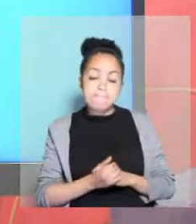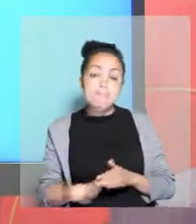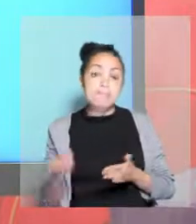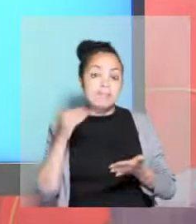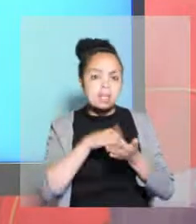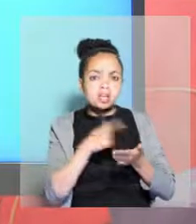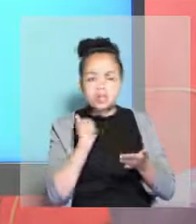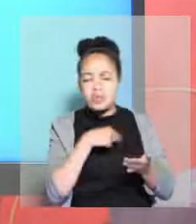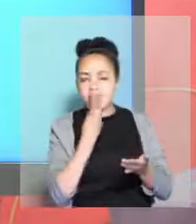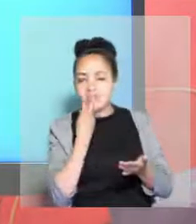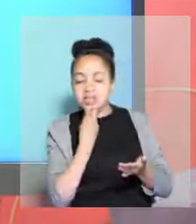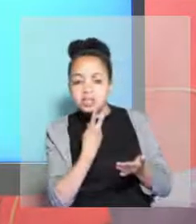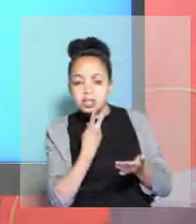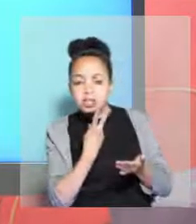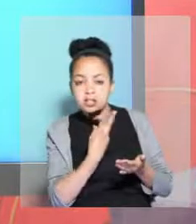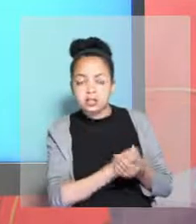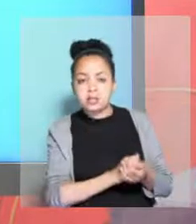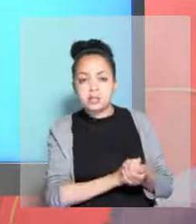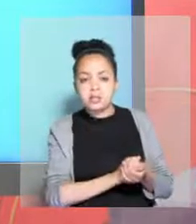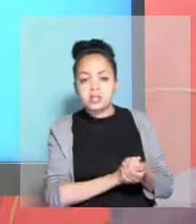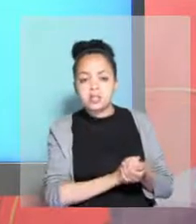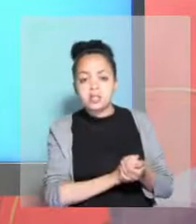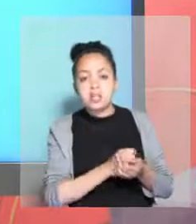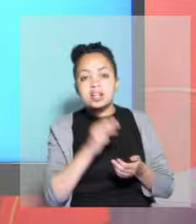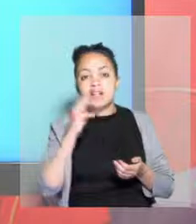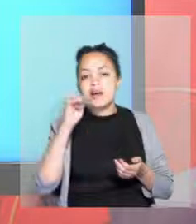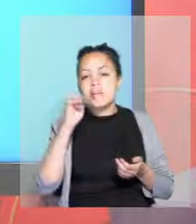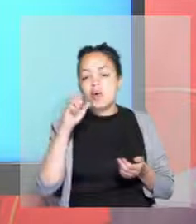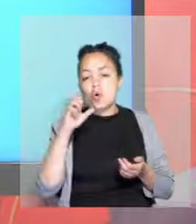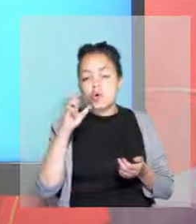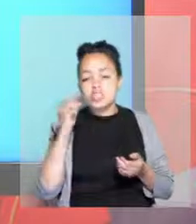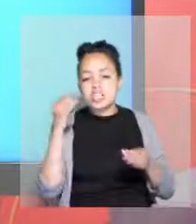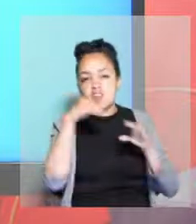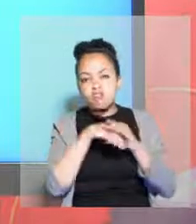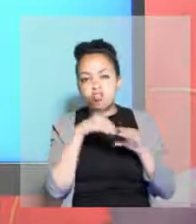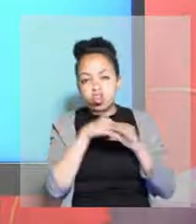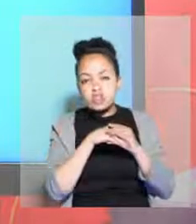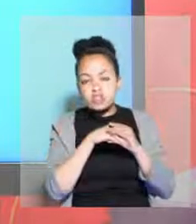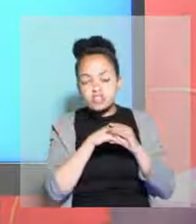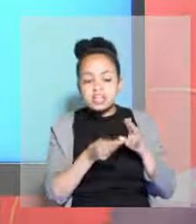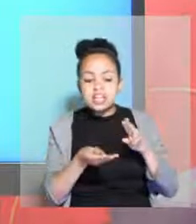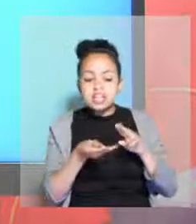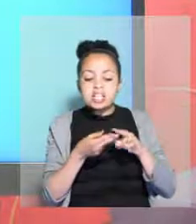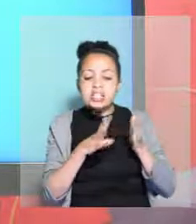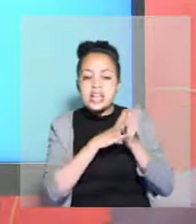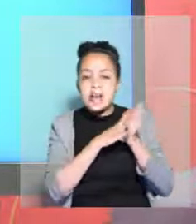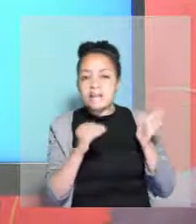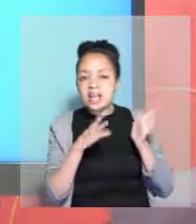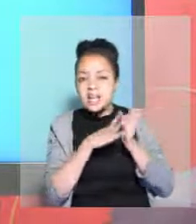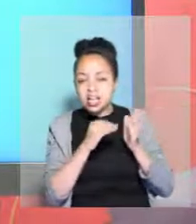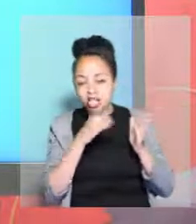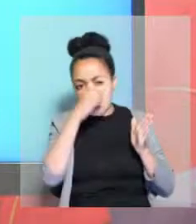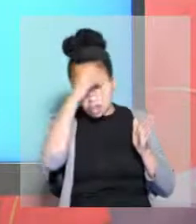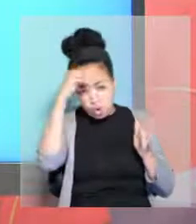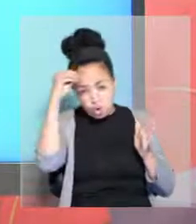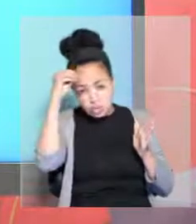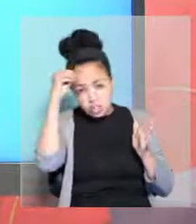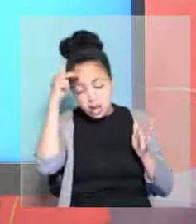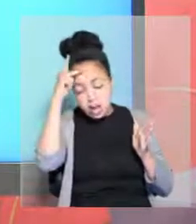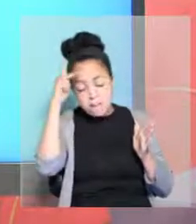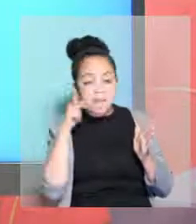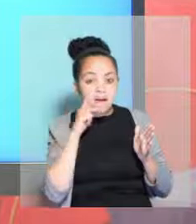And again, we have seen as meiosis can be evolved, the duplication of the original